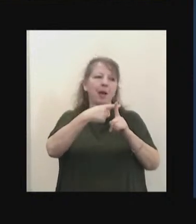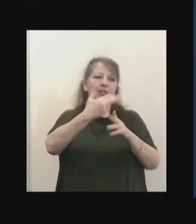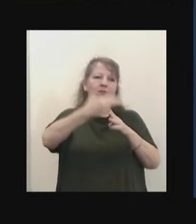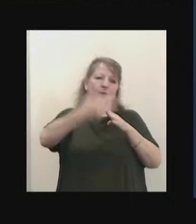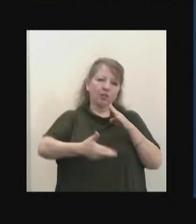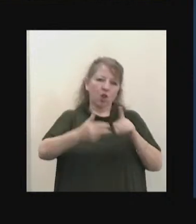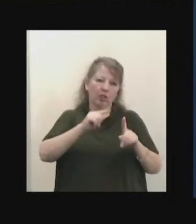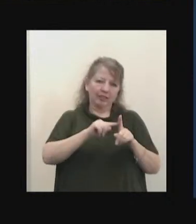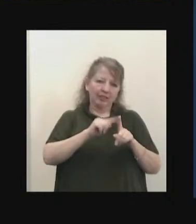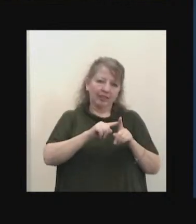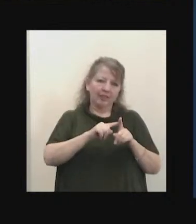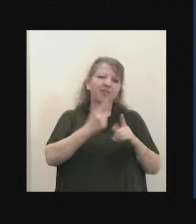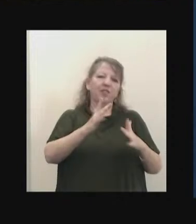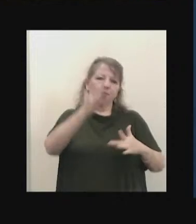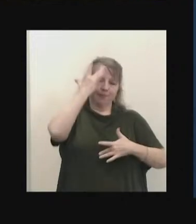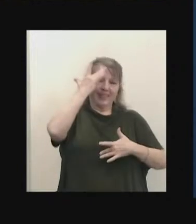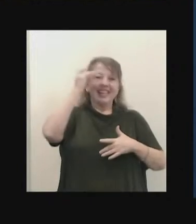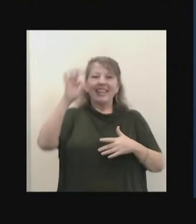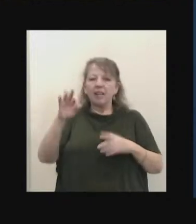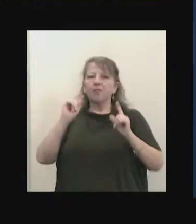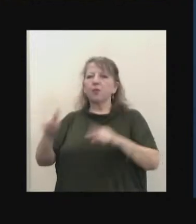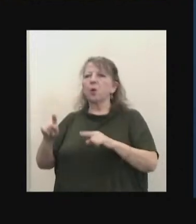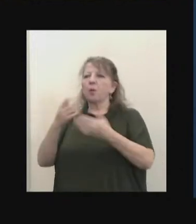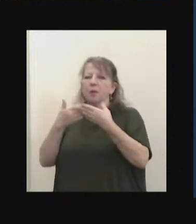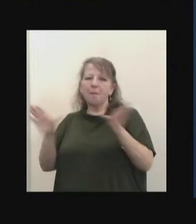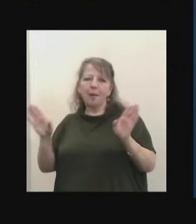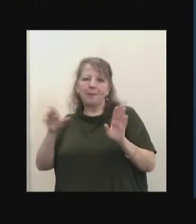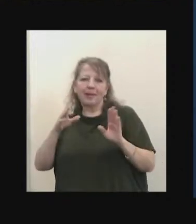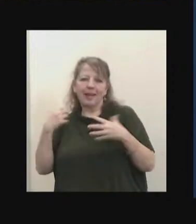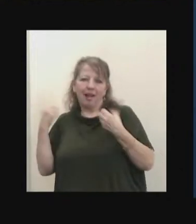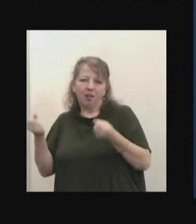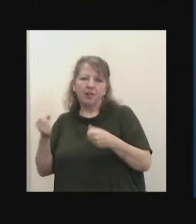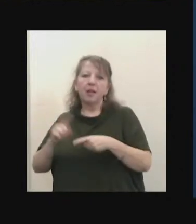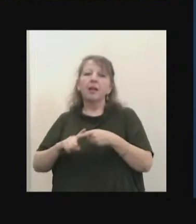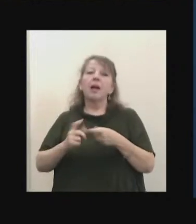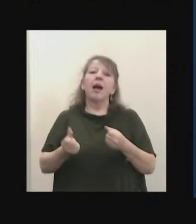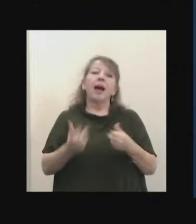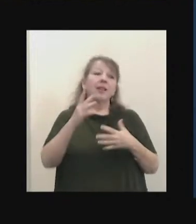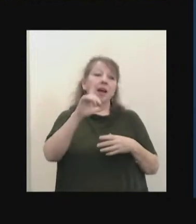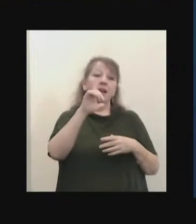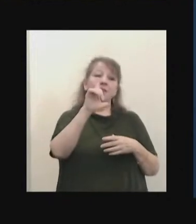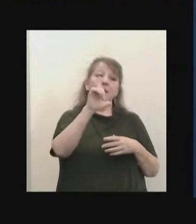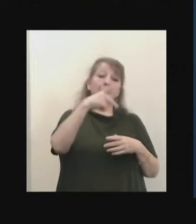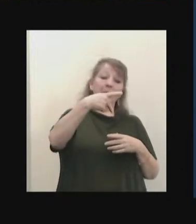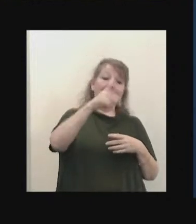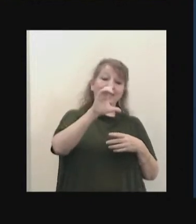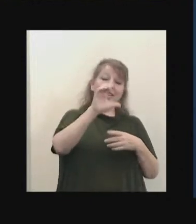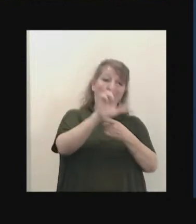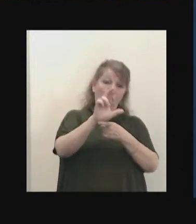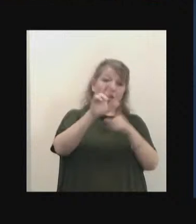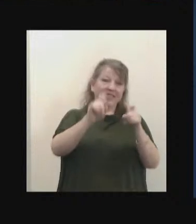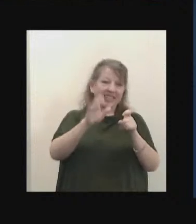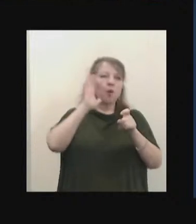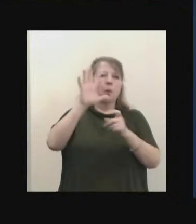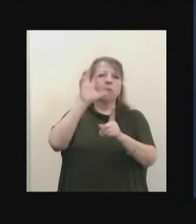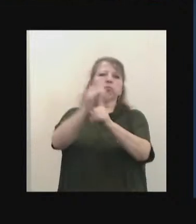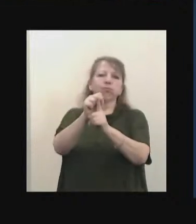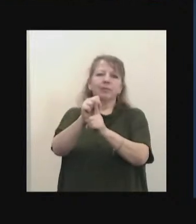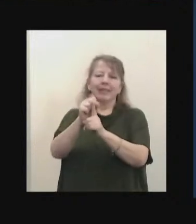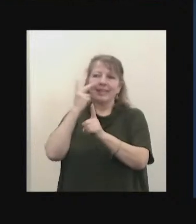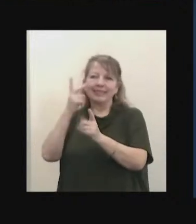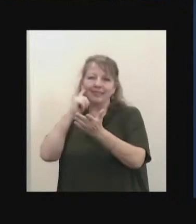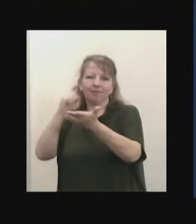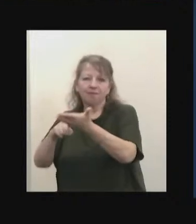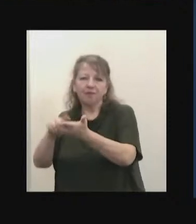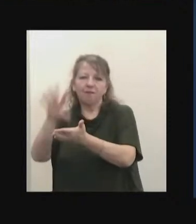by our public health laboratory. Many of the PCRs available in our community will detect it. It's possible that